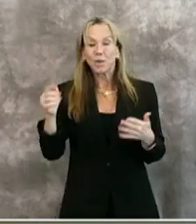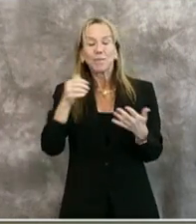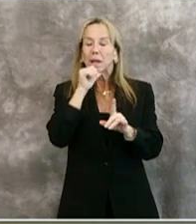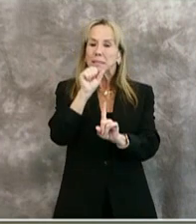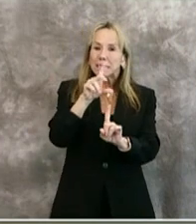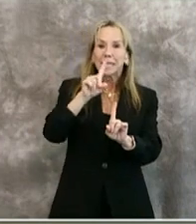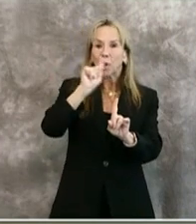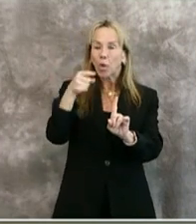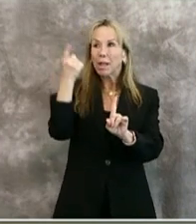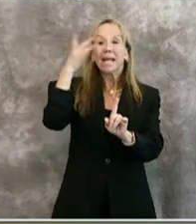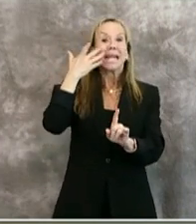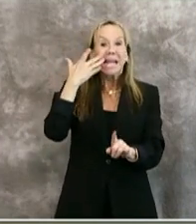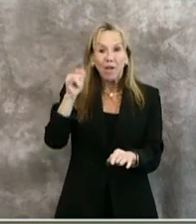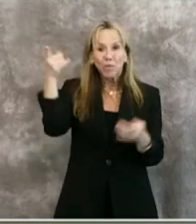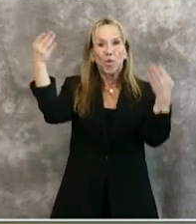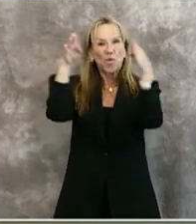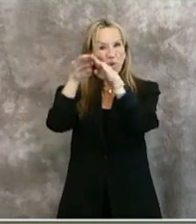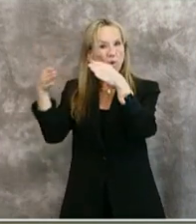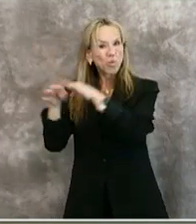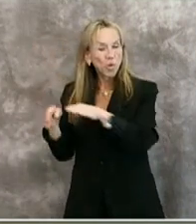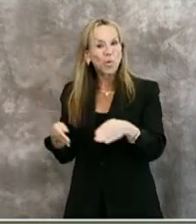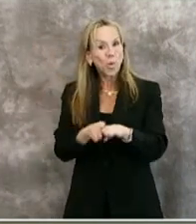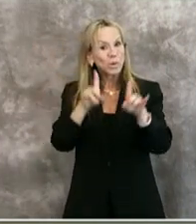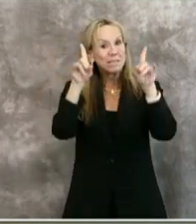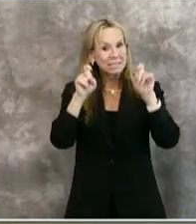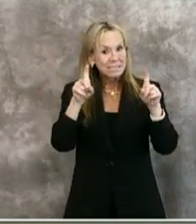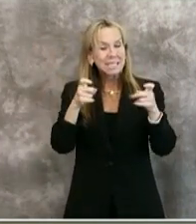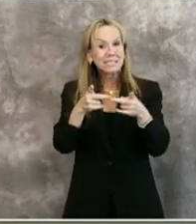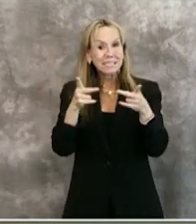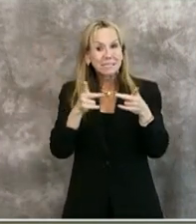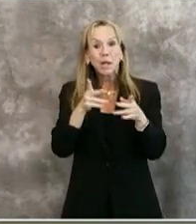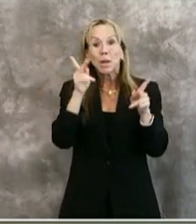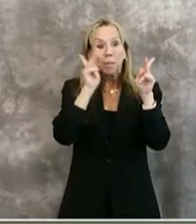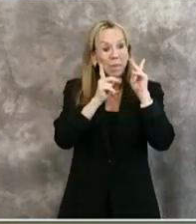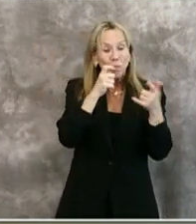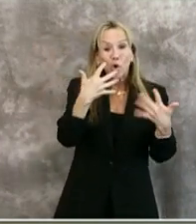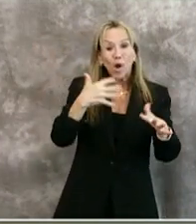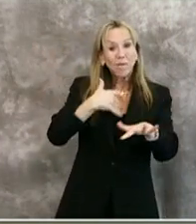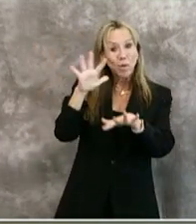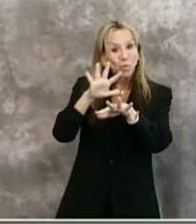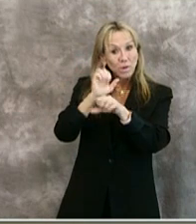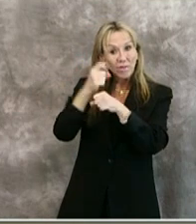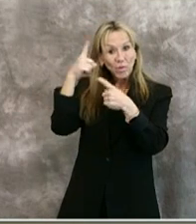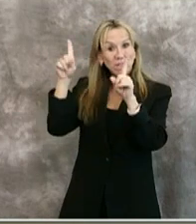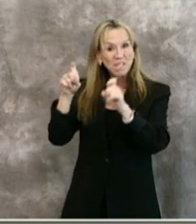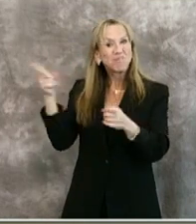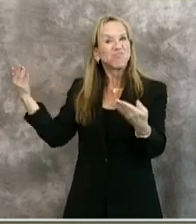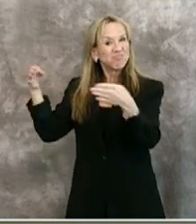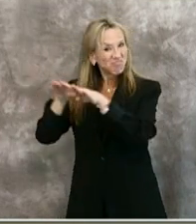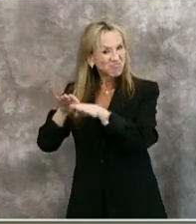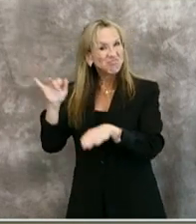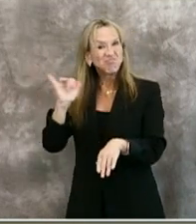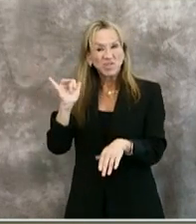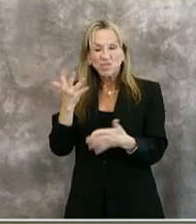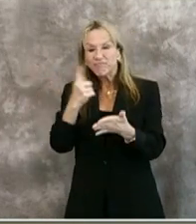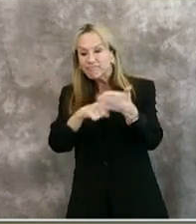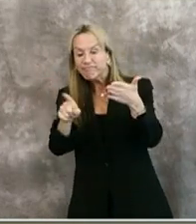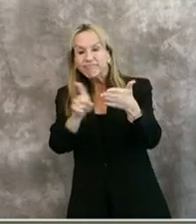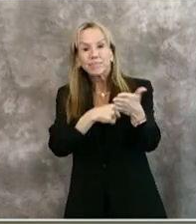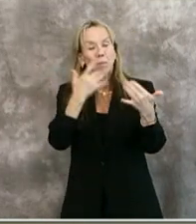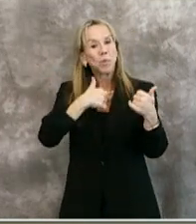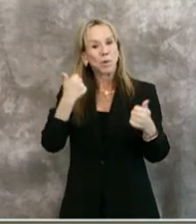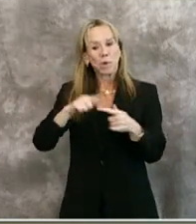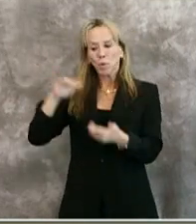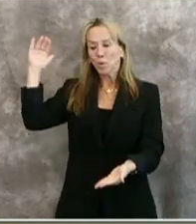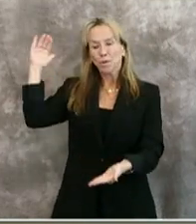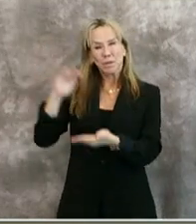Many are closing existing appointments and reservations that have been made in order to try and reduce the number of tests they're doing